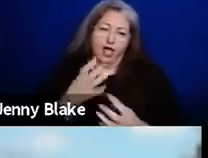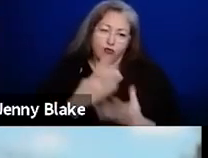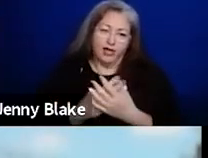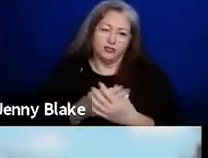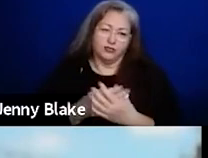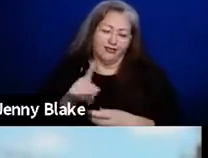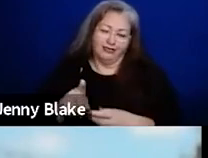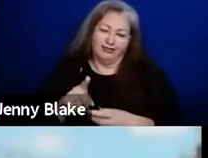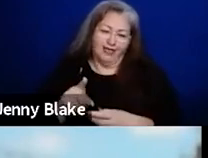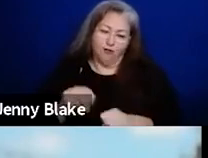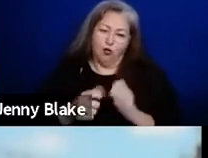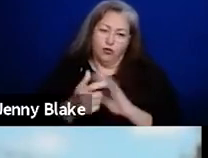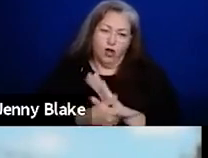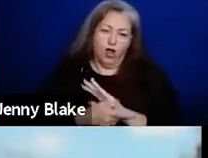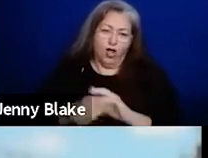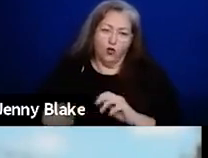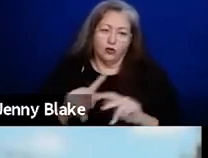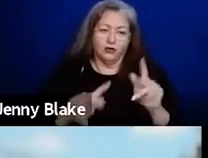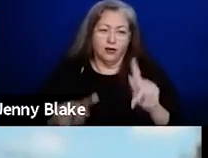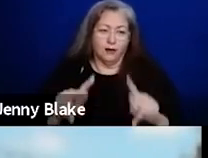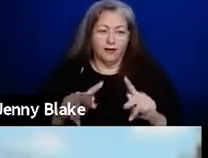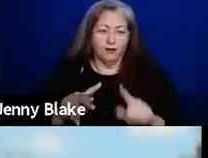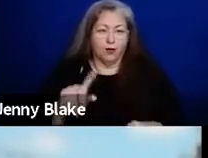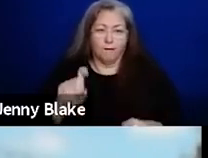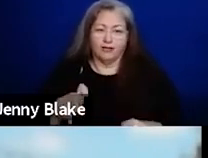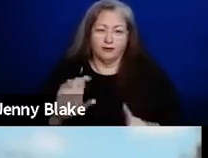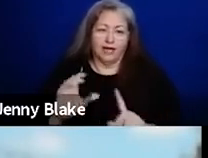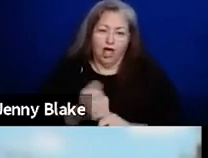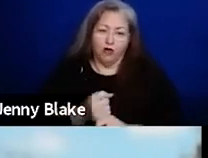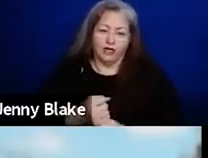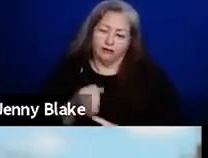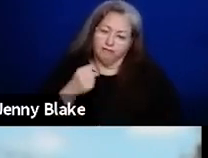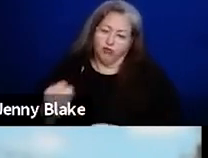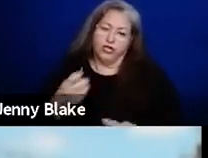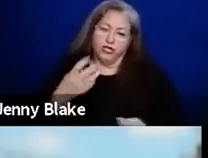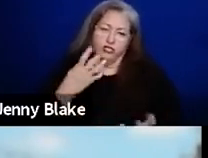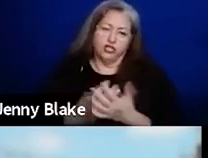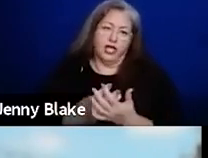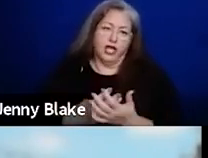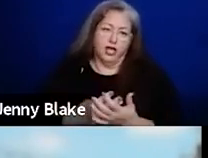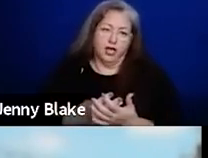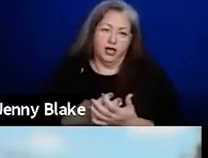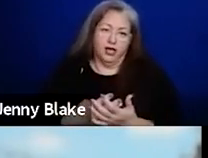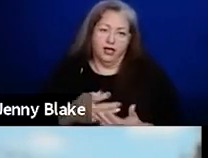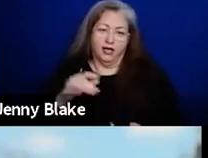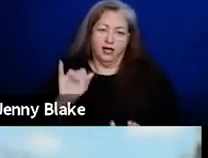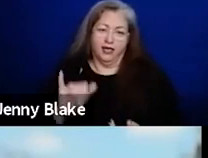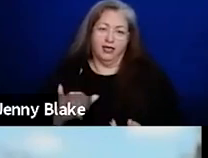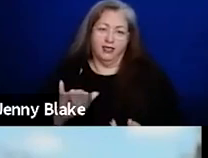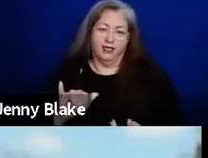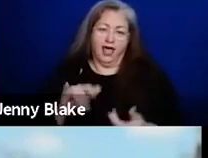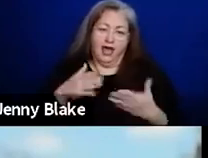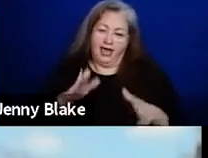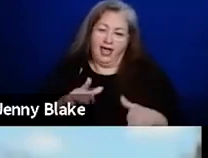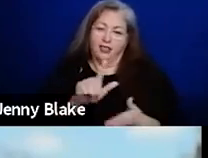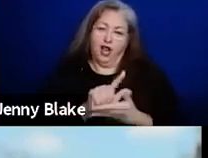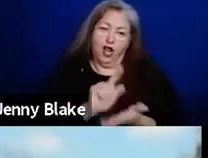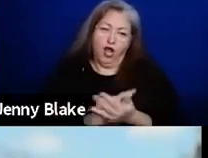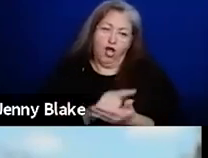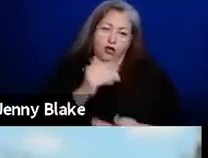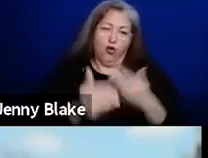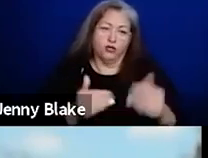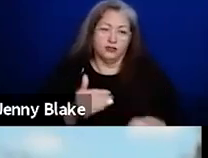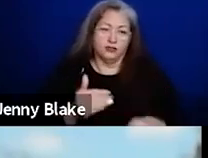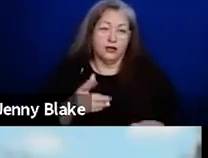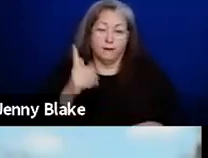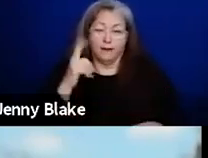act. Those people must just be arrested and rot in jail and let the law take its course. Because it's not going